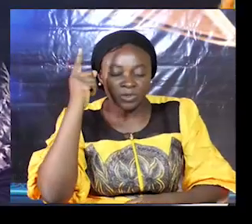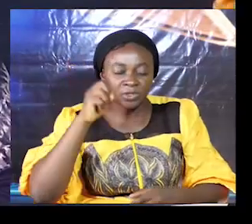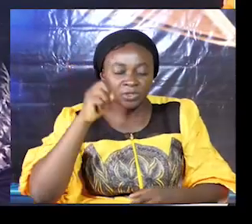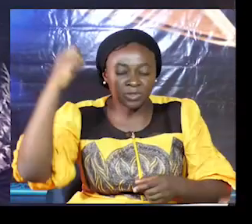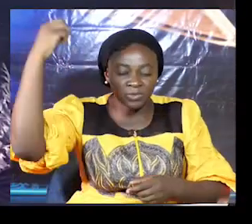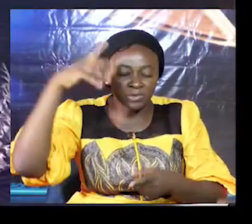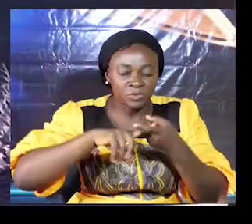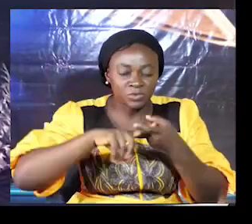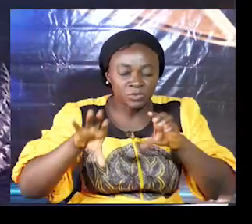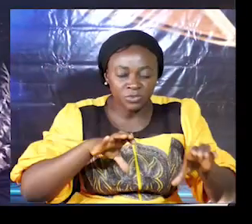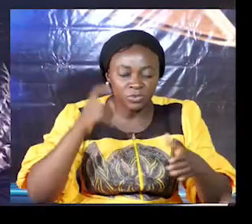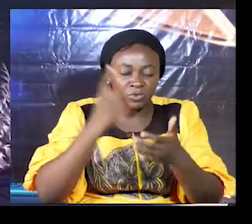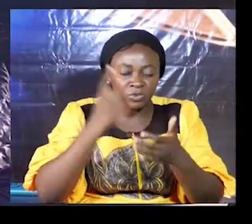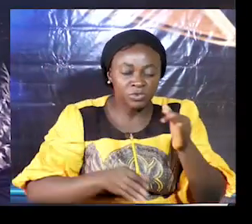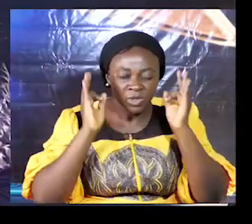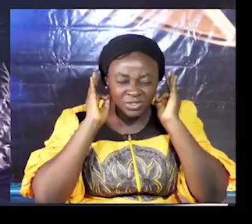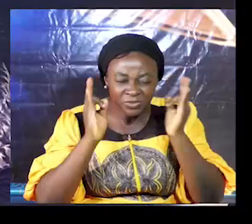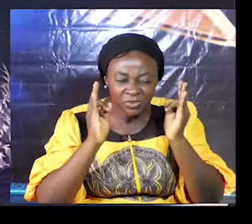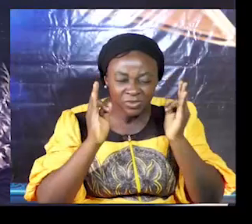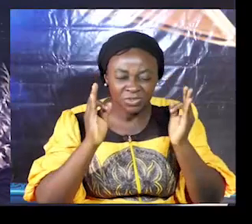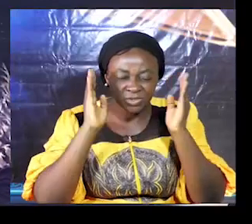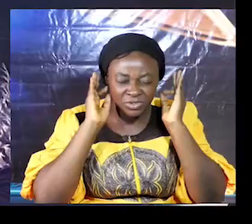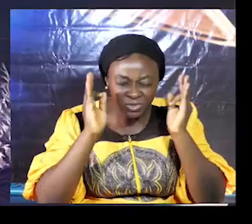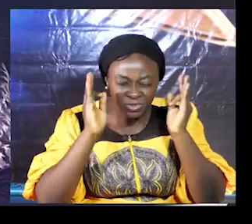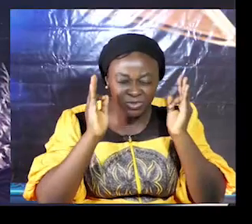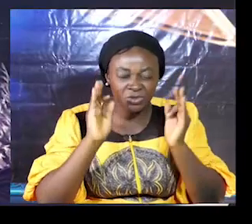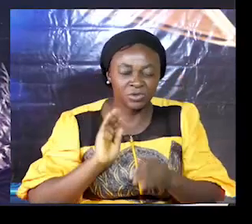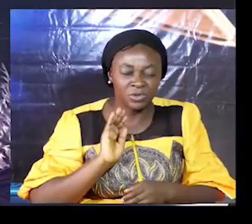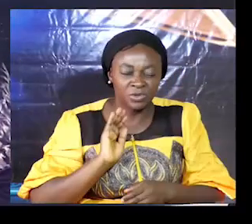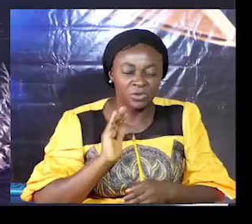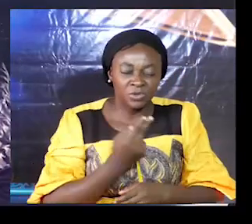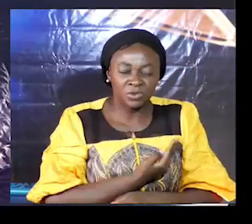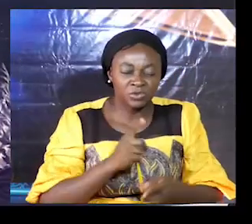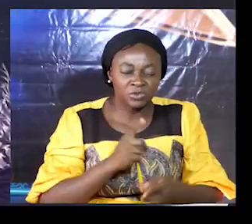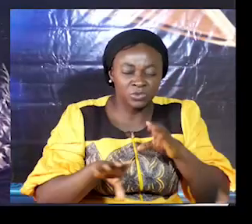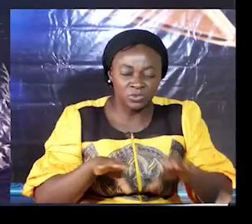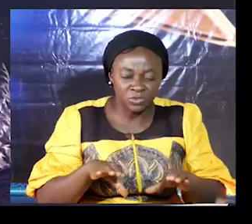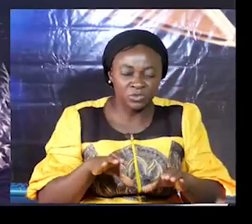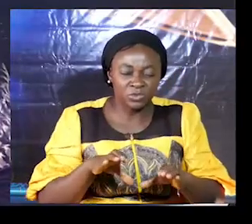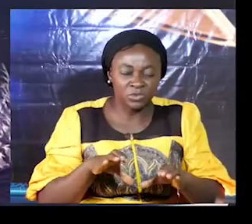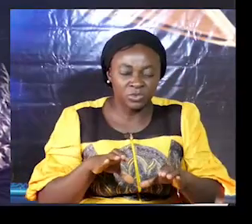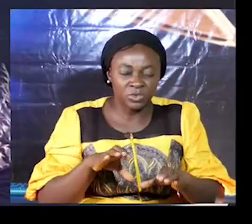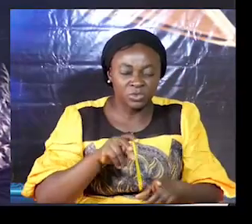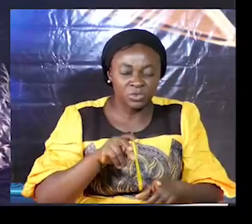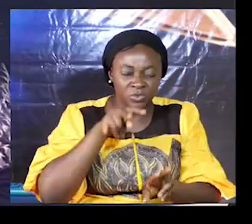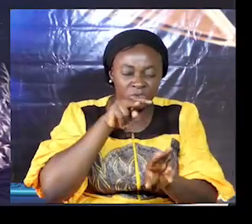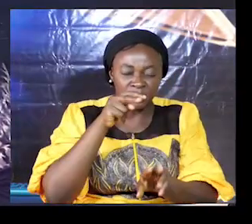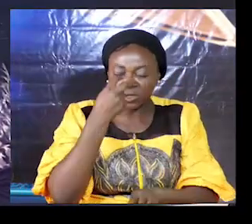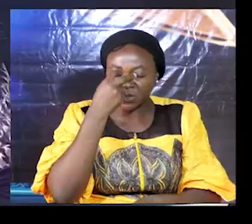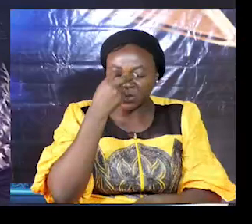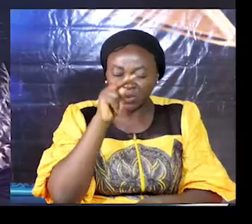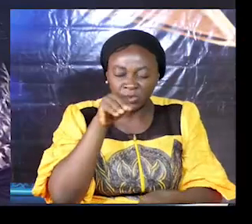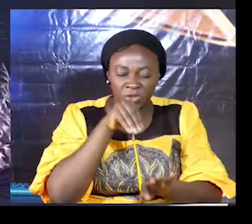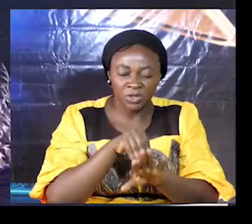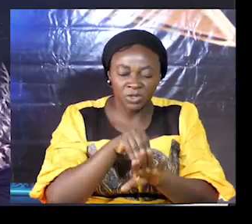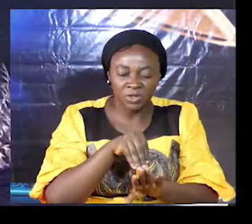us. As we consider the subject of Christian marriage and how to have a godly home, we are trusting that